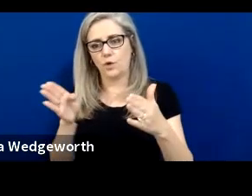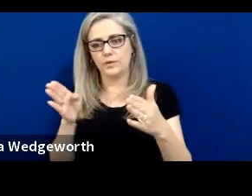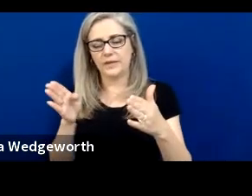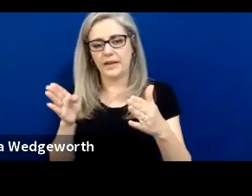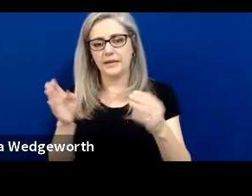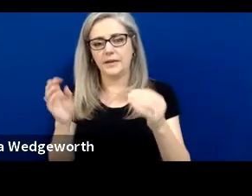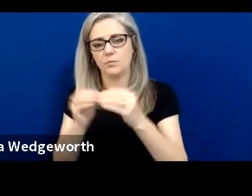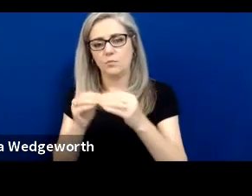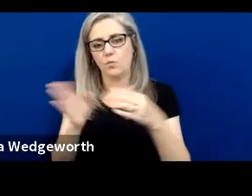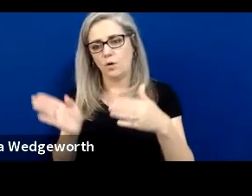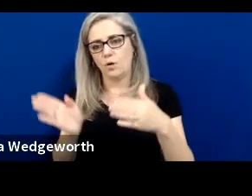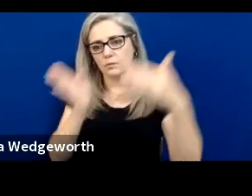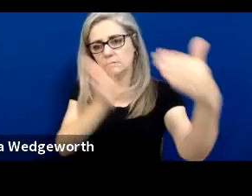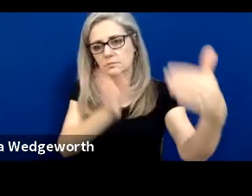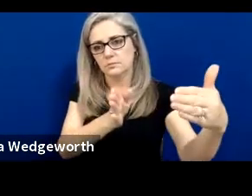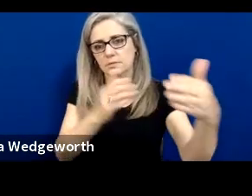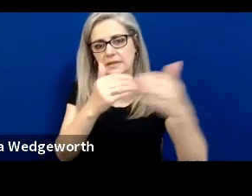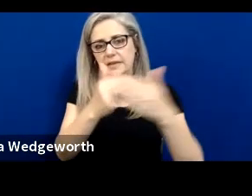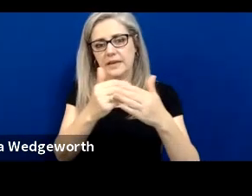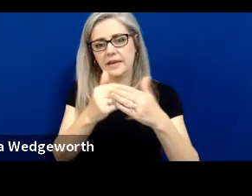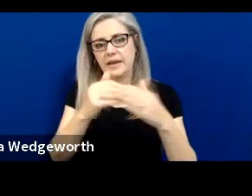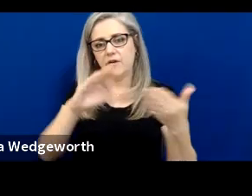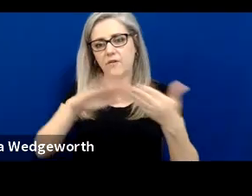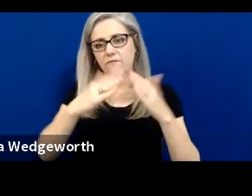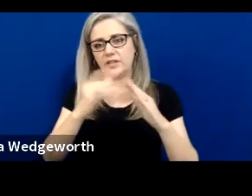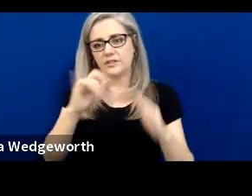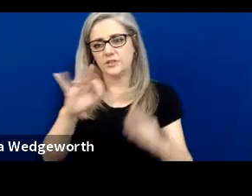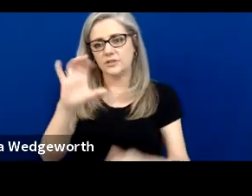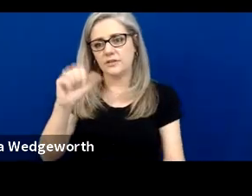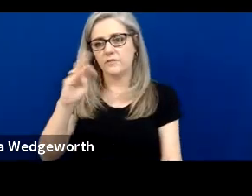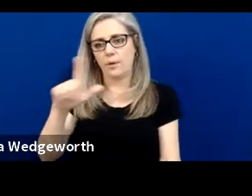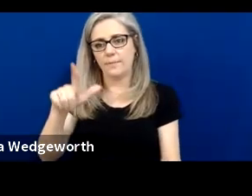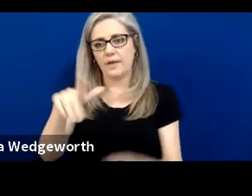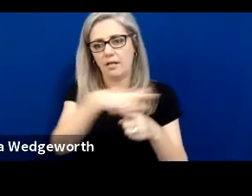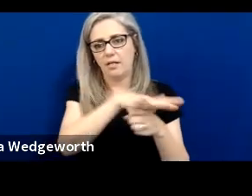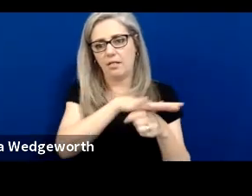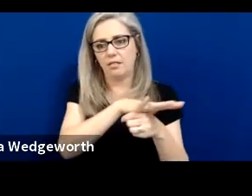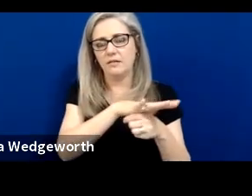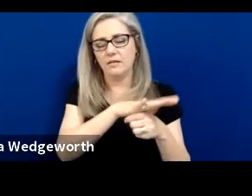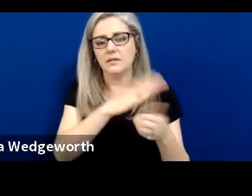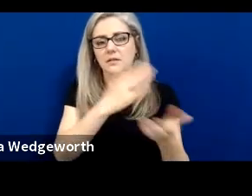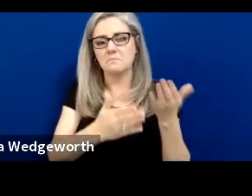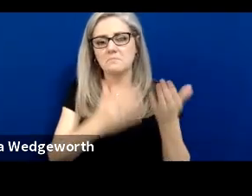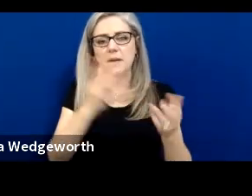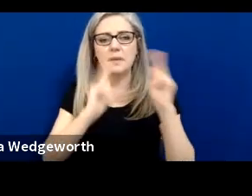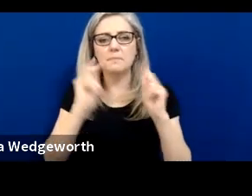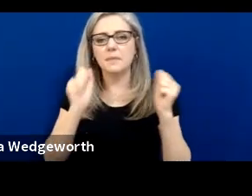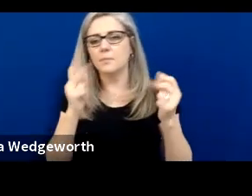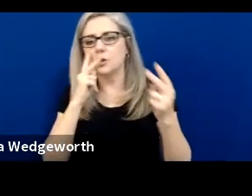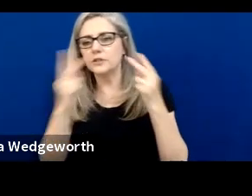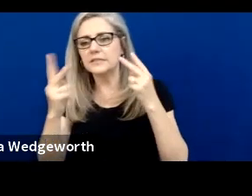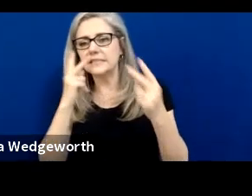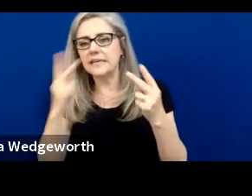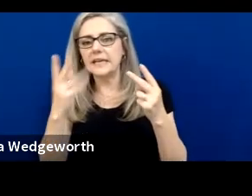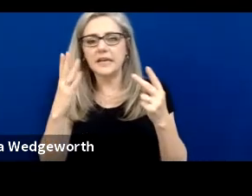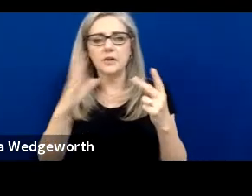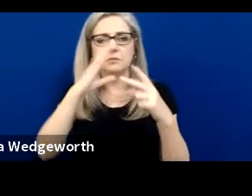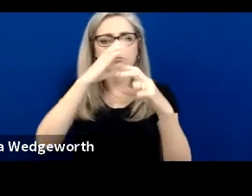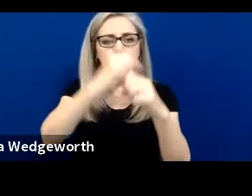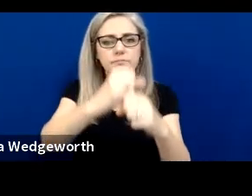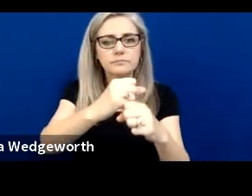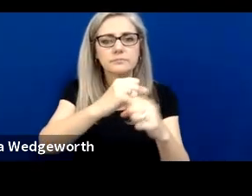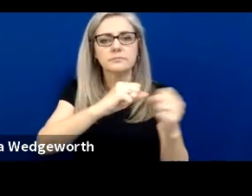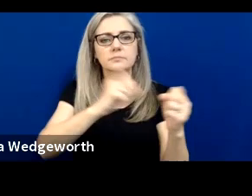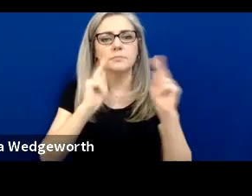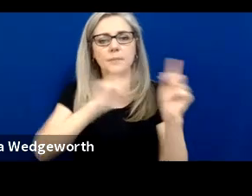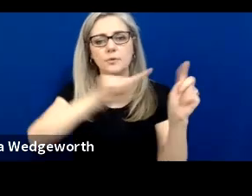over towards the Villages of Carmel neighborhood, that might provide a little more visibility, a little more draw into the site,